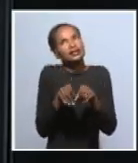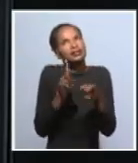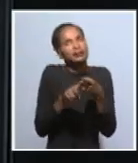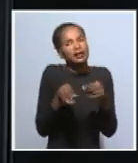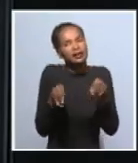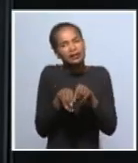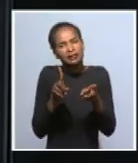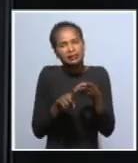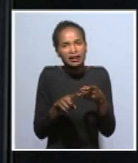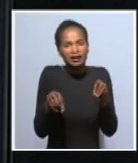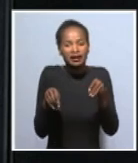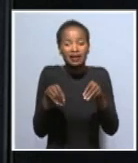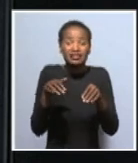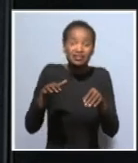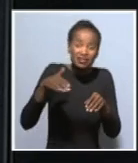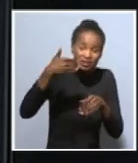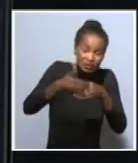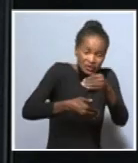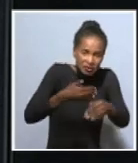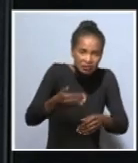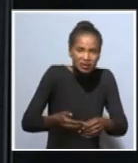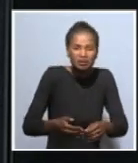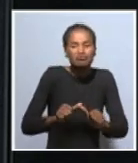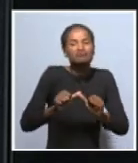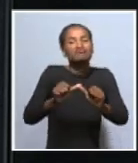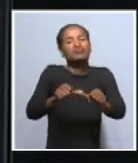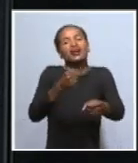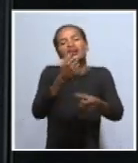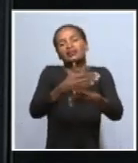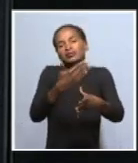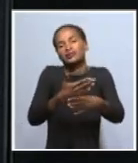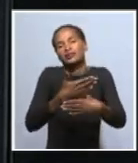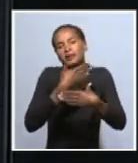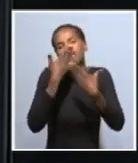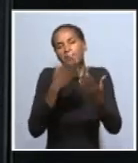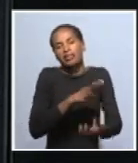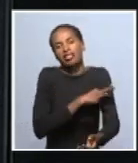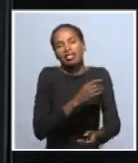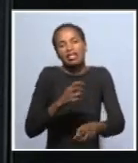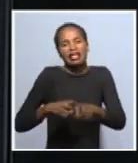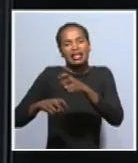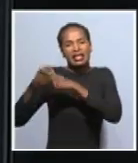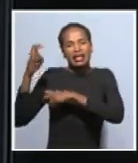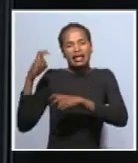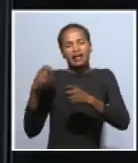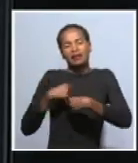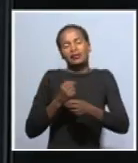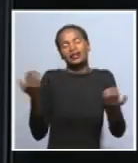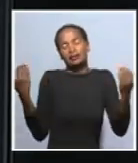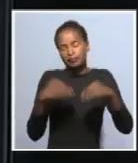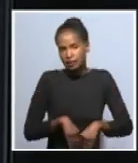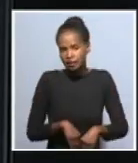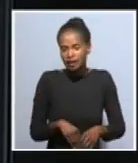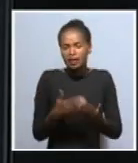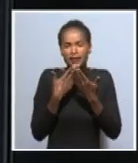reality, dictates otherwise. So I think we need to be informed by a proper research